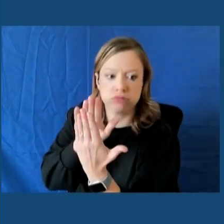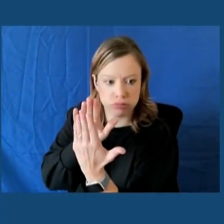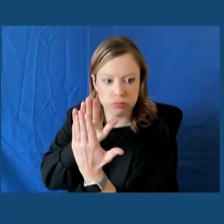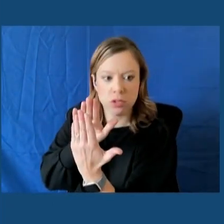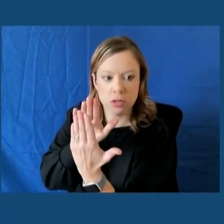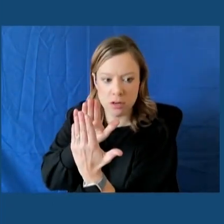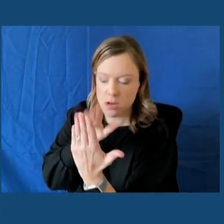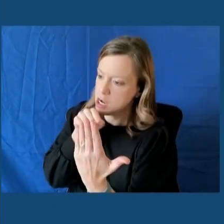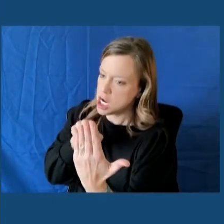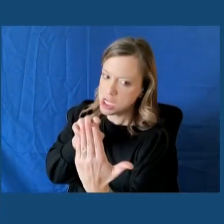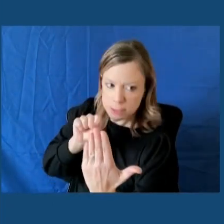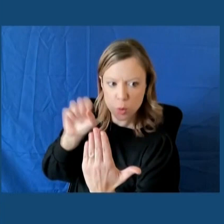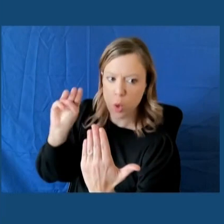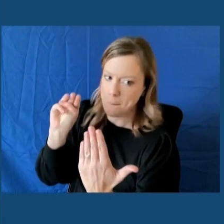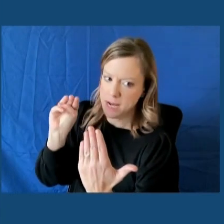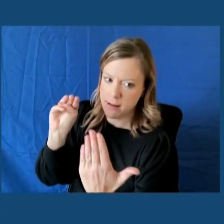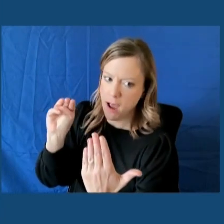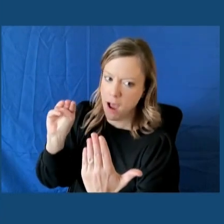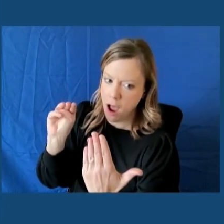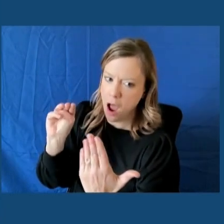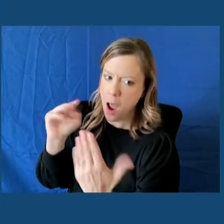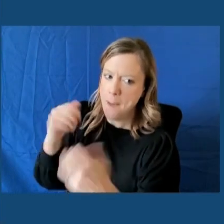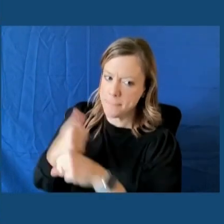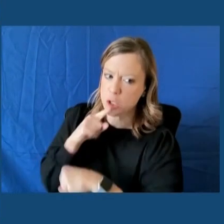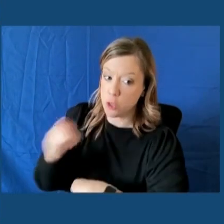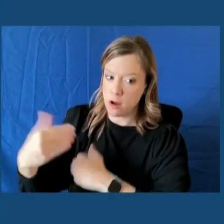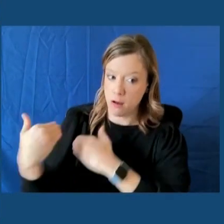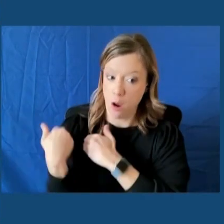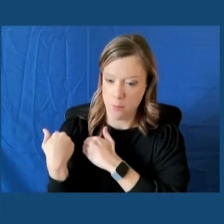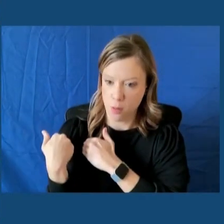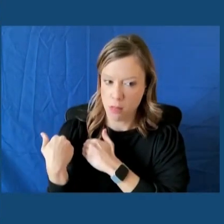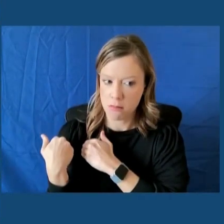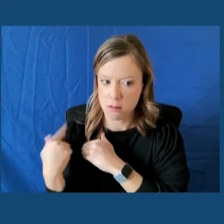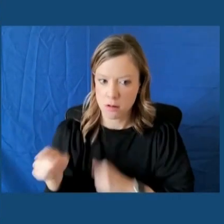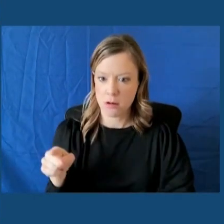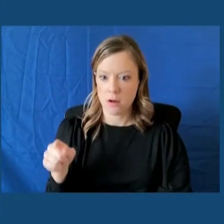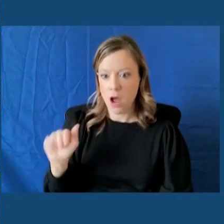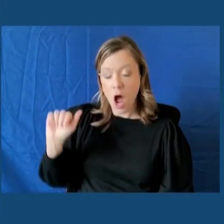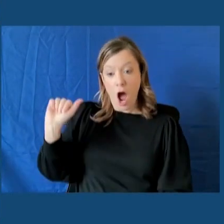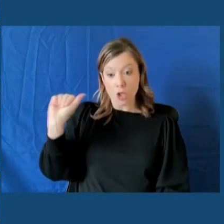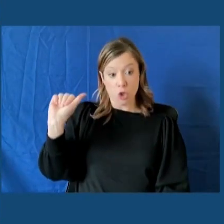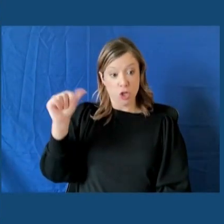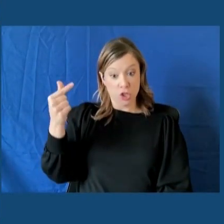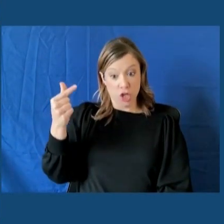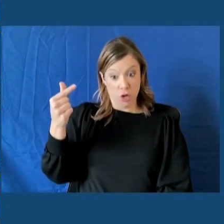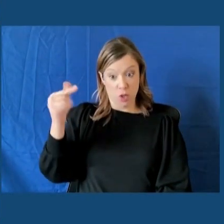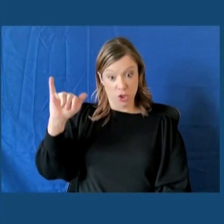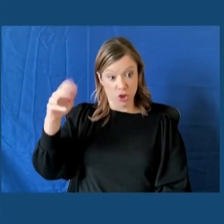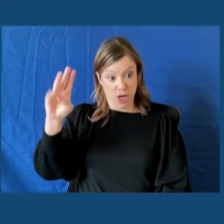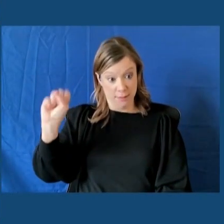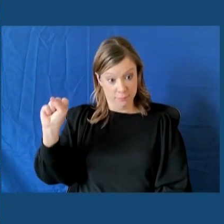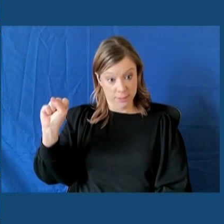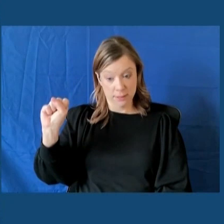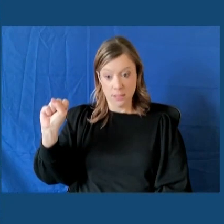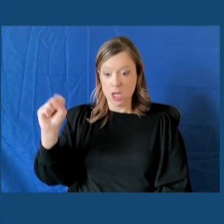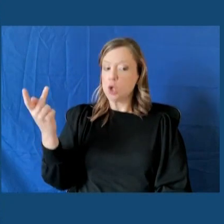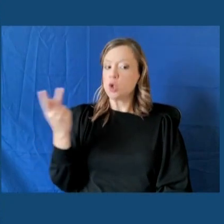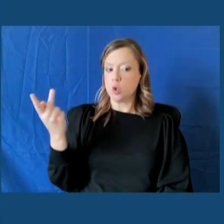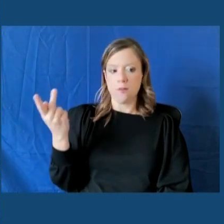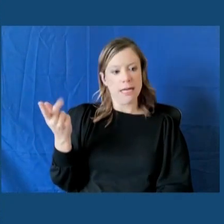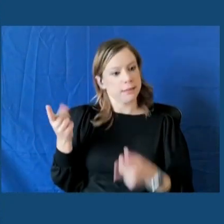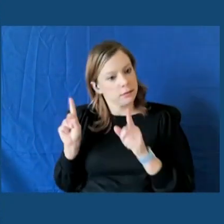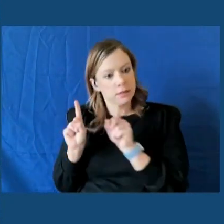minds. Attorney General James, the two of us together will continue demanding accountability from social